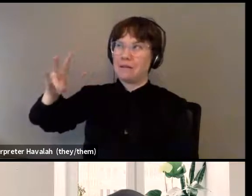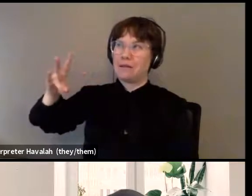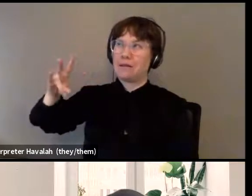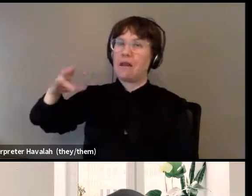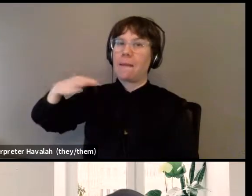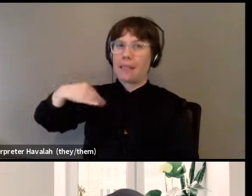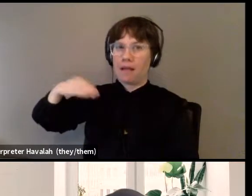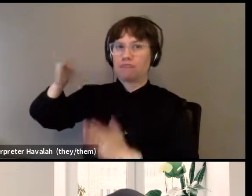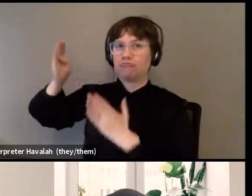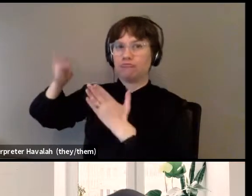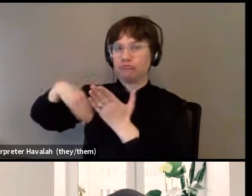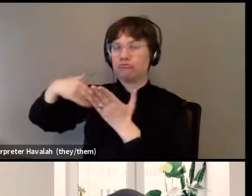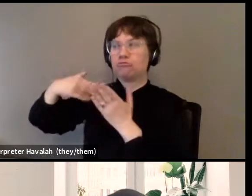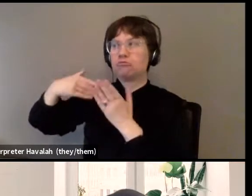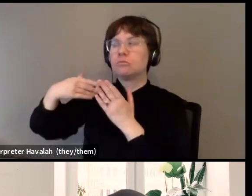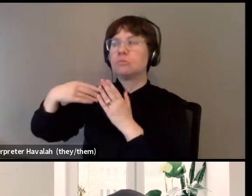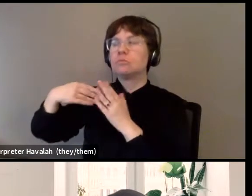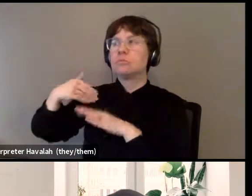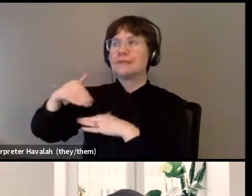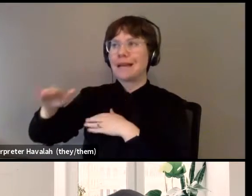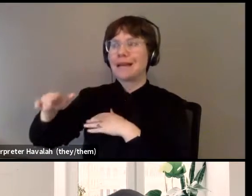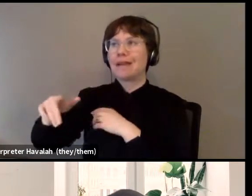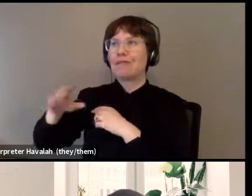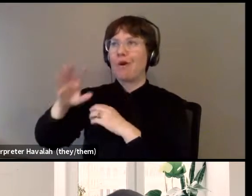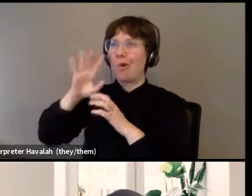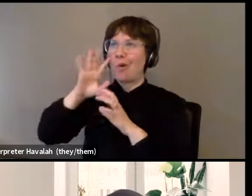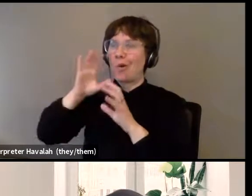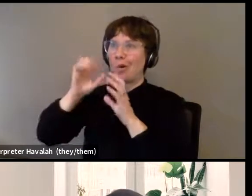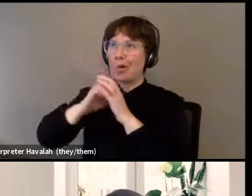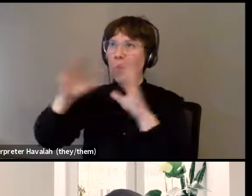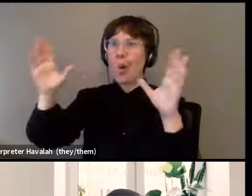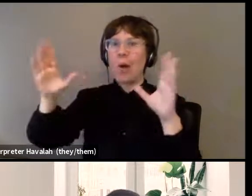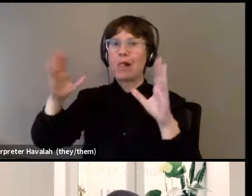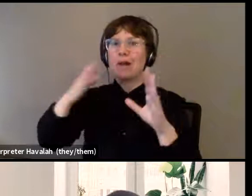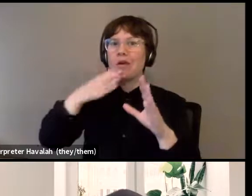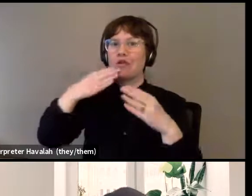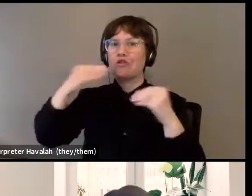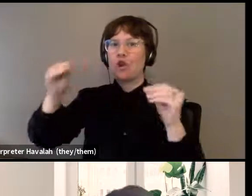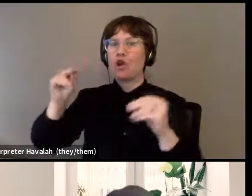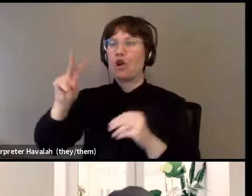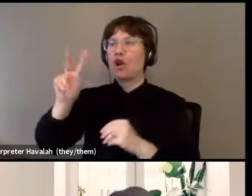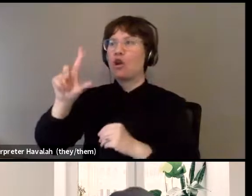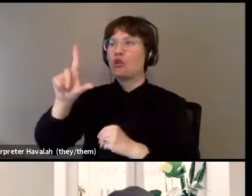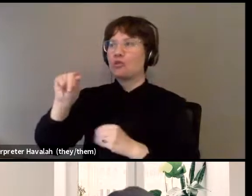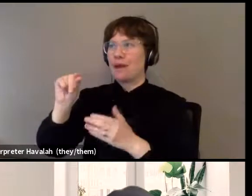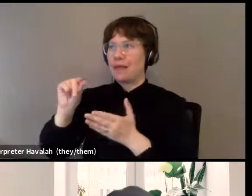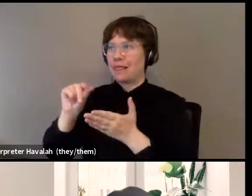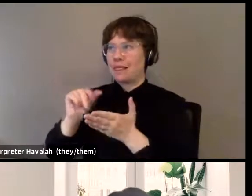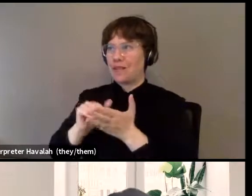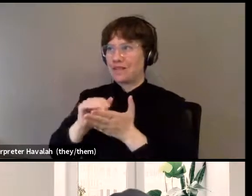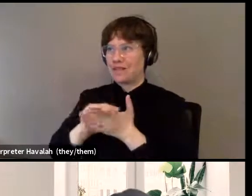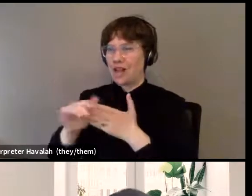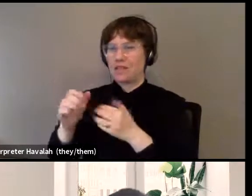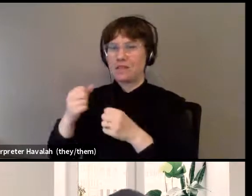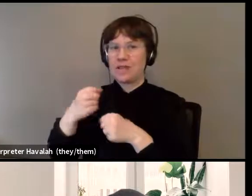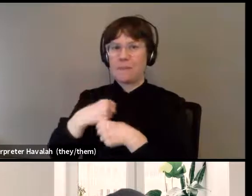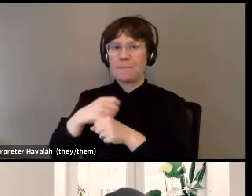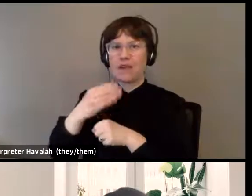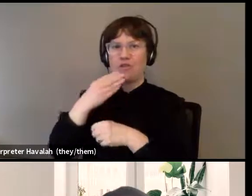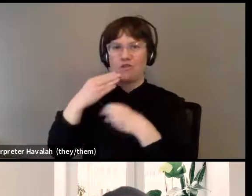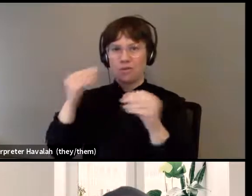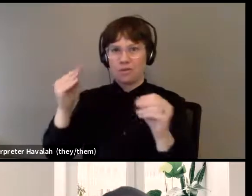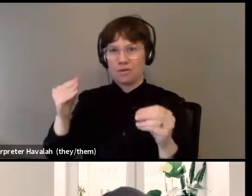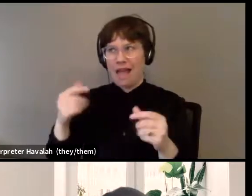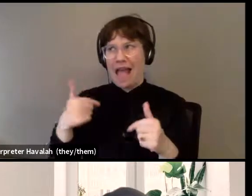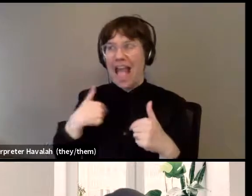the idea that I was going to build a whole ass grocery store on $20,000. Thankfully, they rejected me that year because I had no clue what the hell I was talking